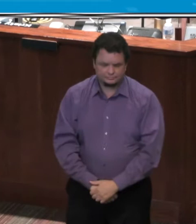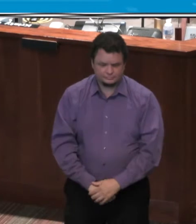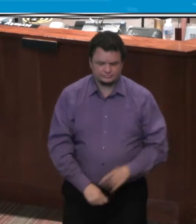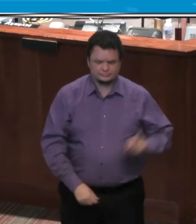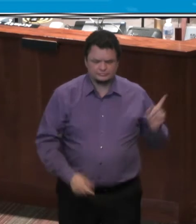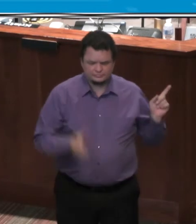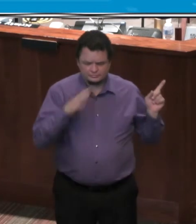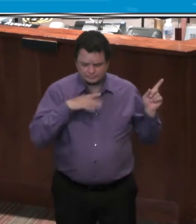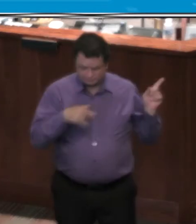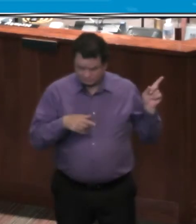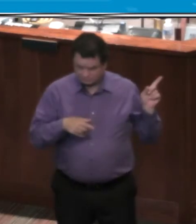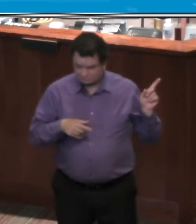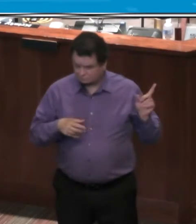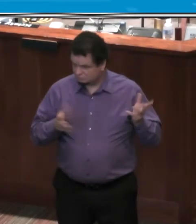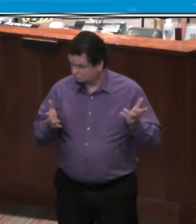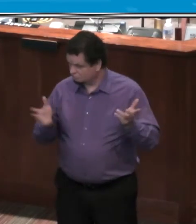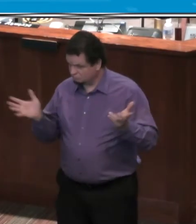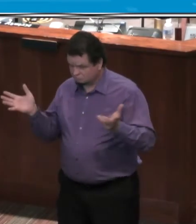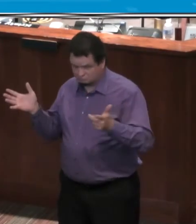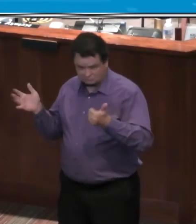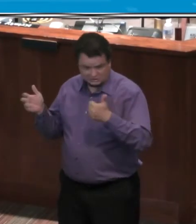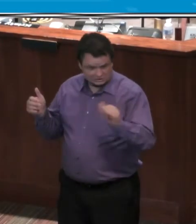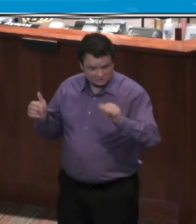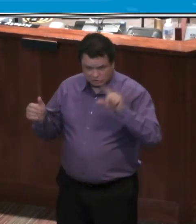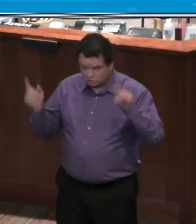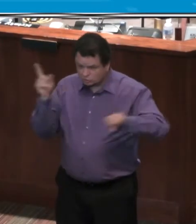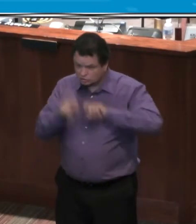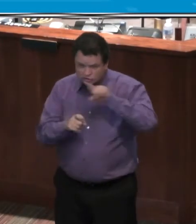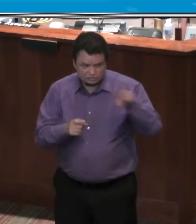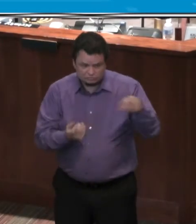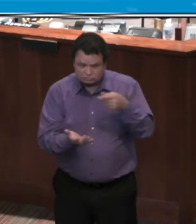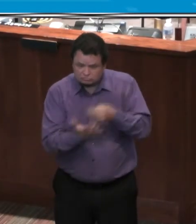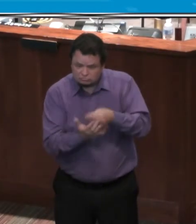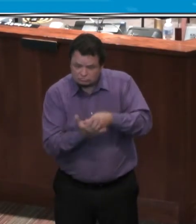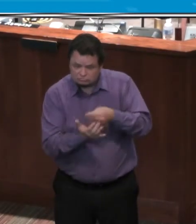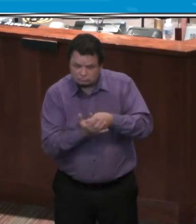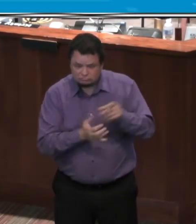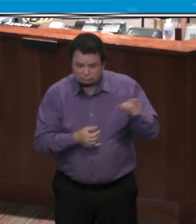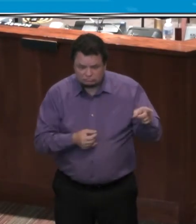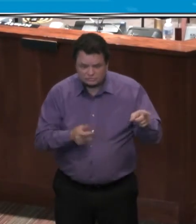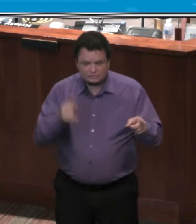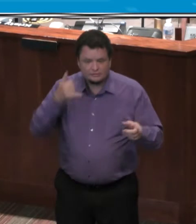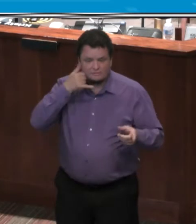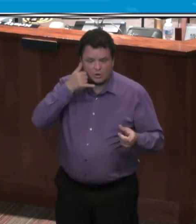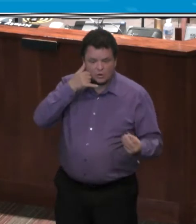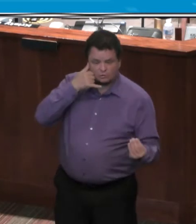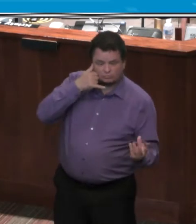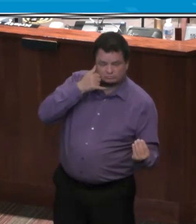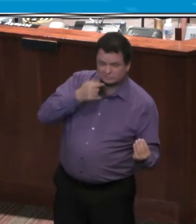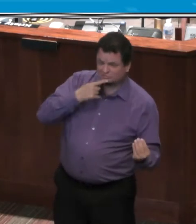Any questions for Nikki? Nope, I'm good. Sam, you okay?